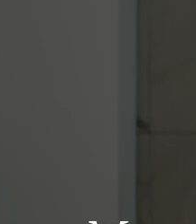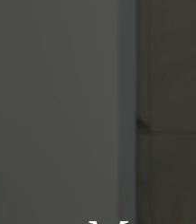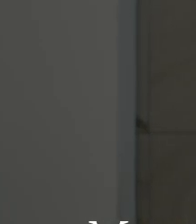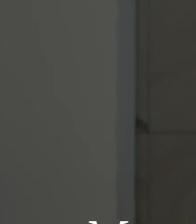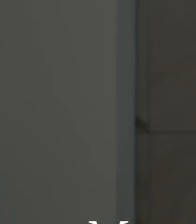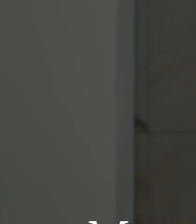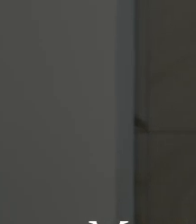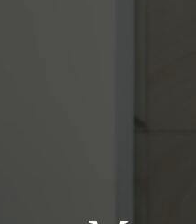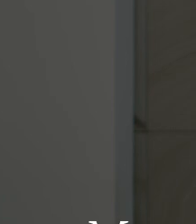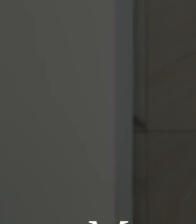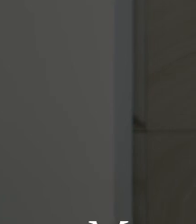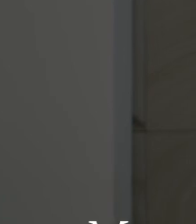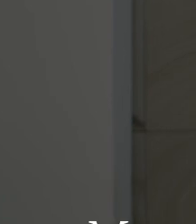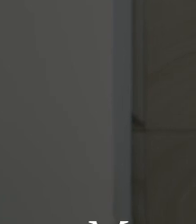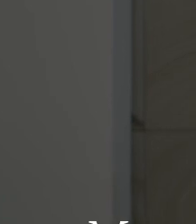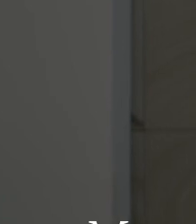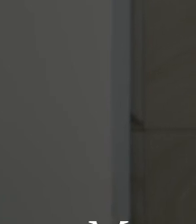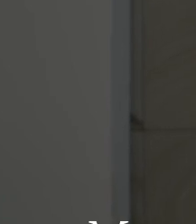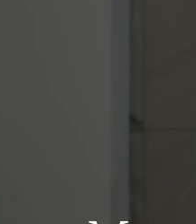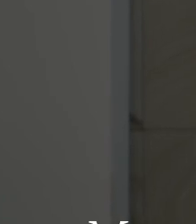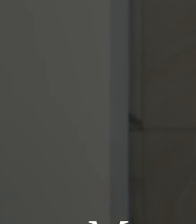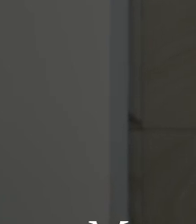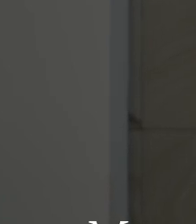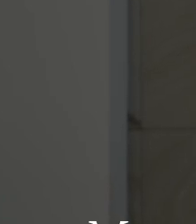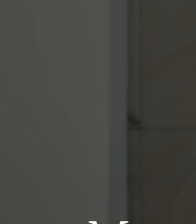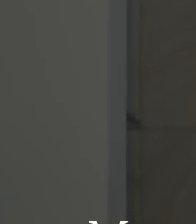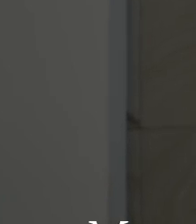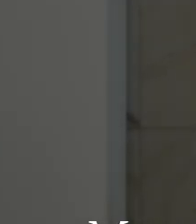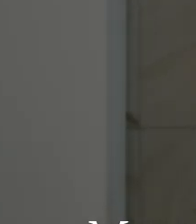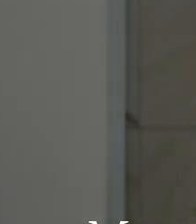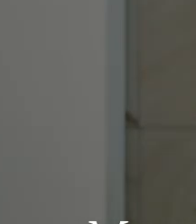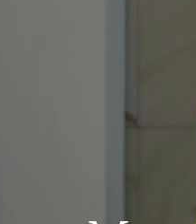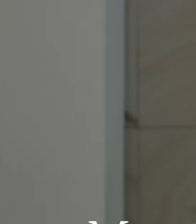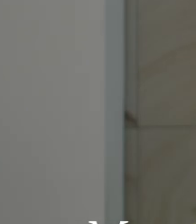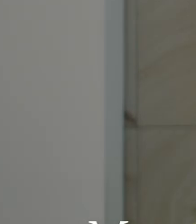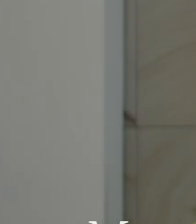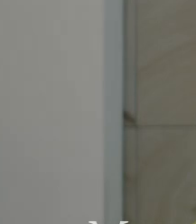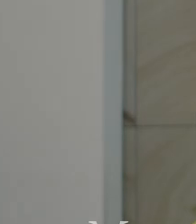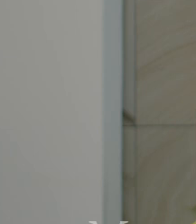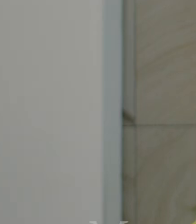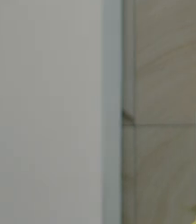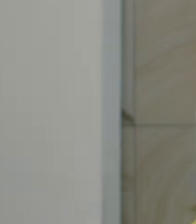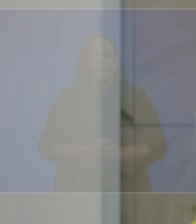sacrifice at your hands, for the praise and the glory of his name, for our good and good of all the Holy Church.